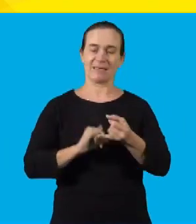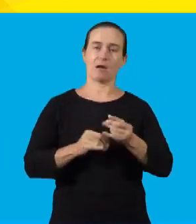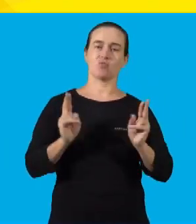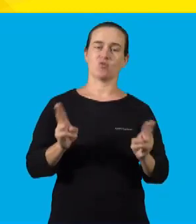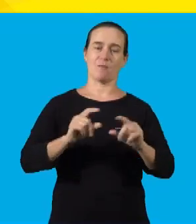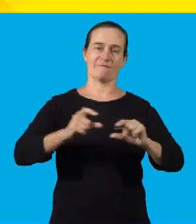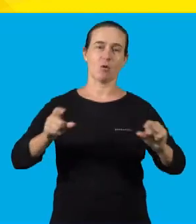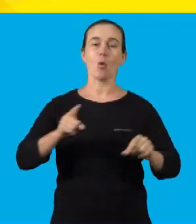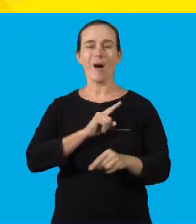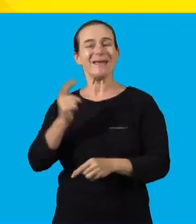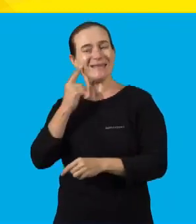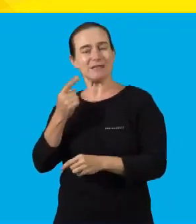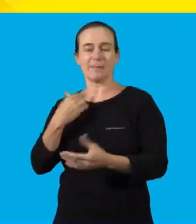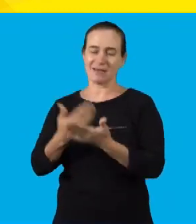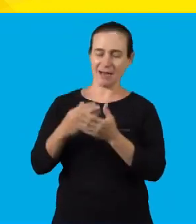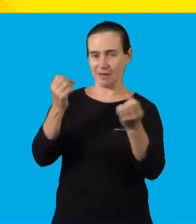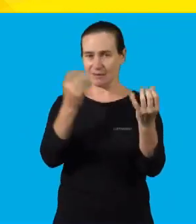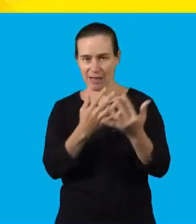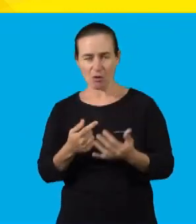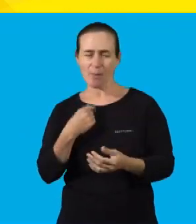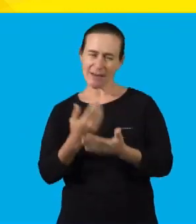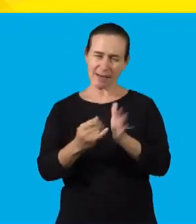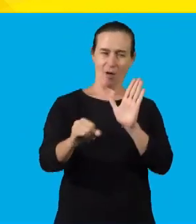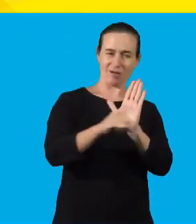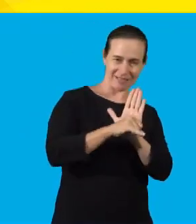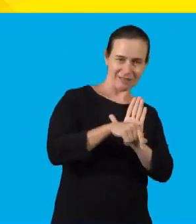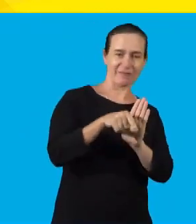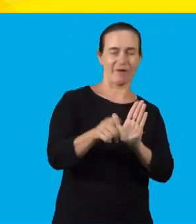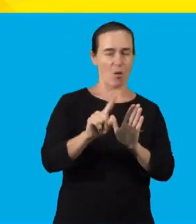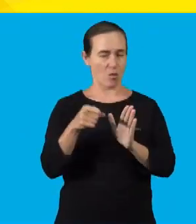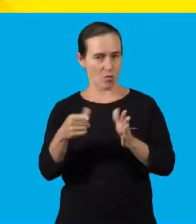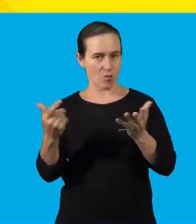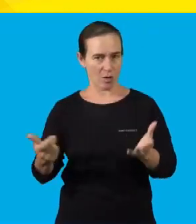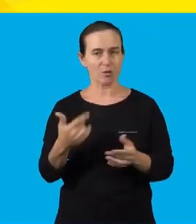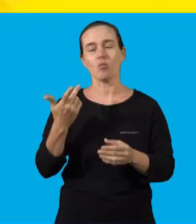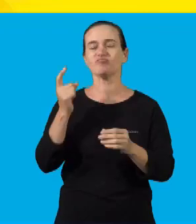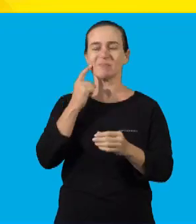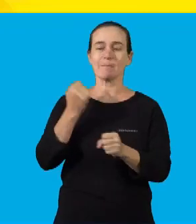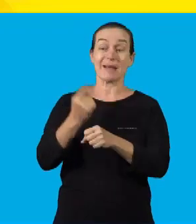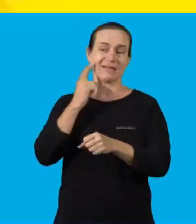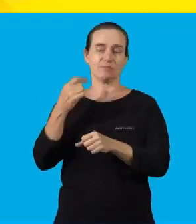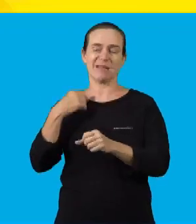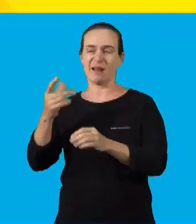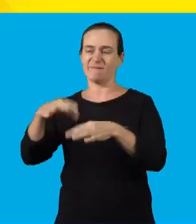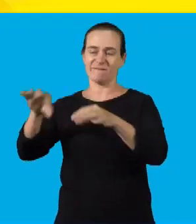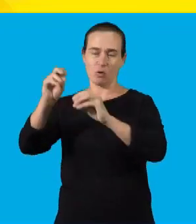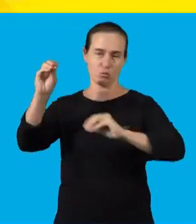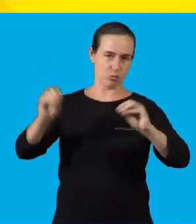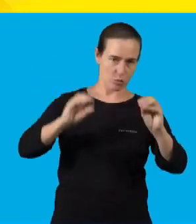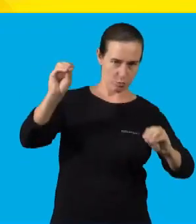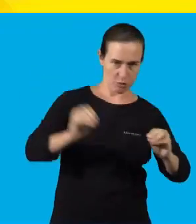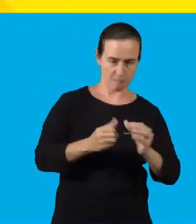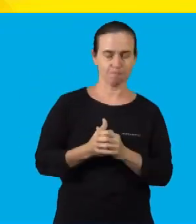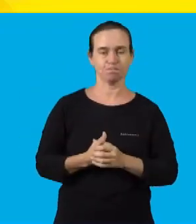you are working with it, it is easier to recognize or easier to substitute those values. And of